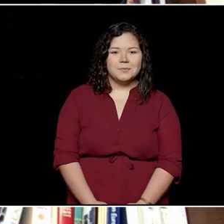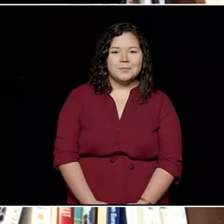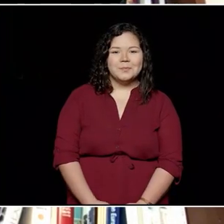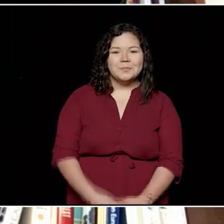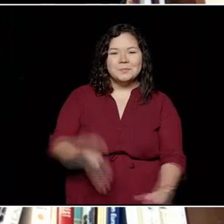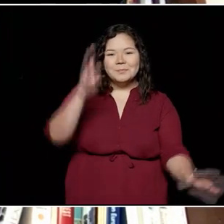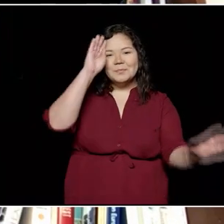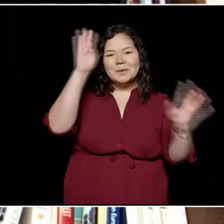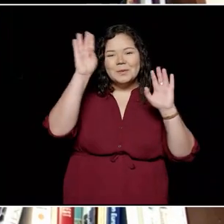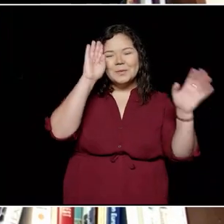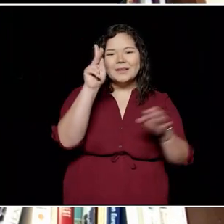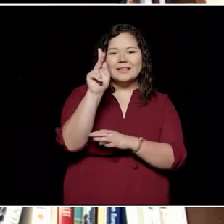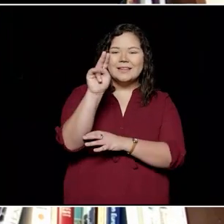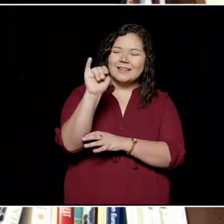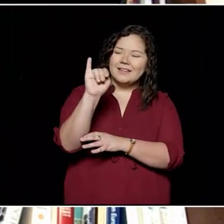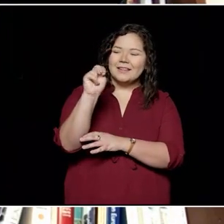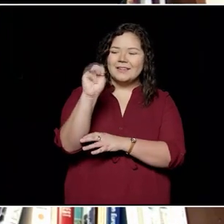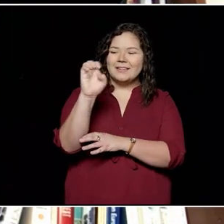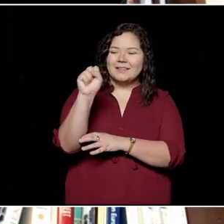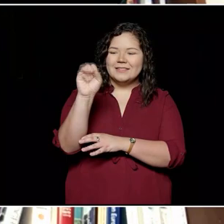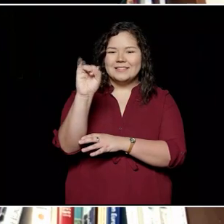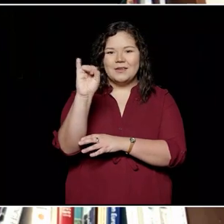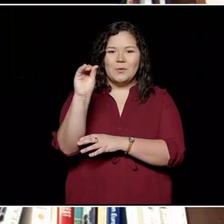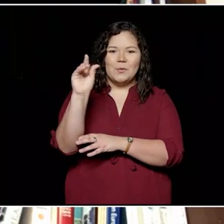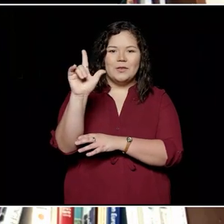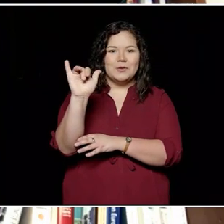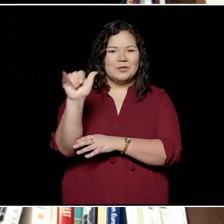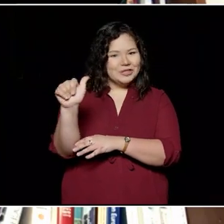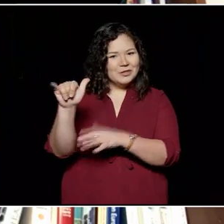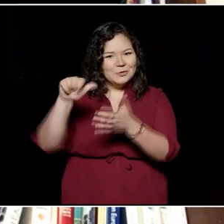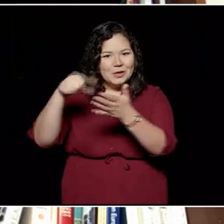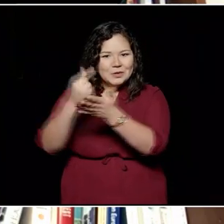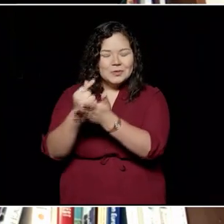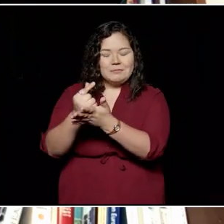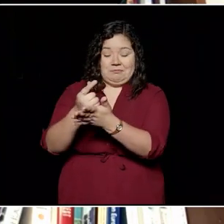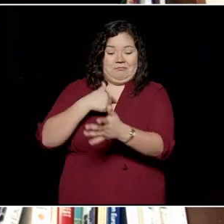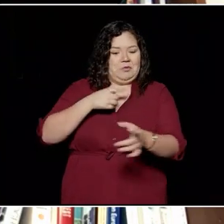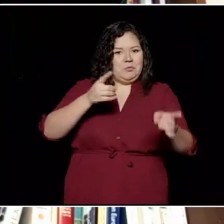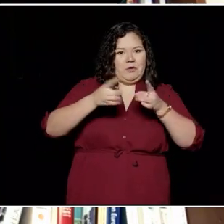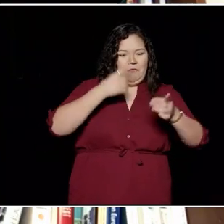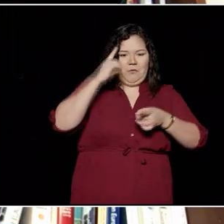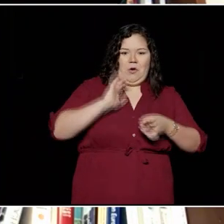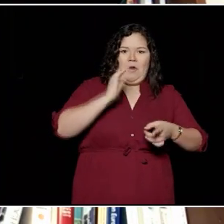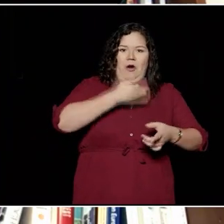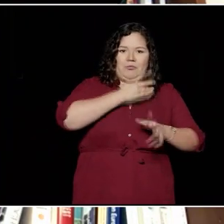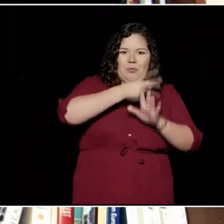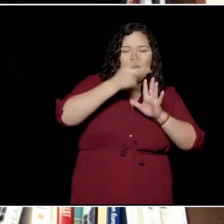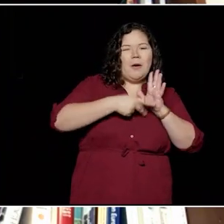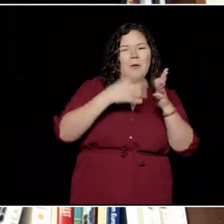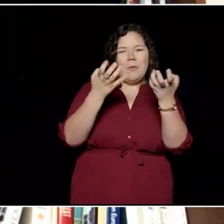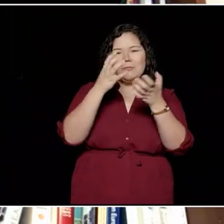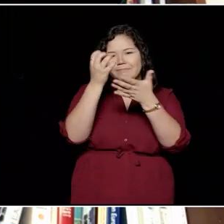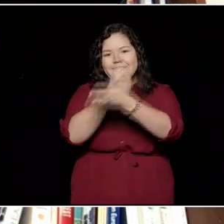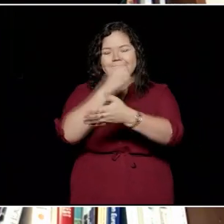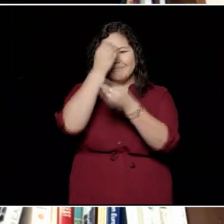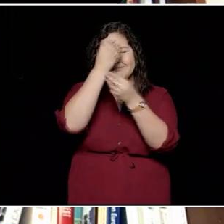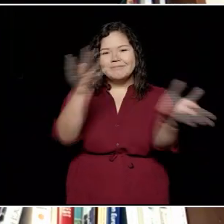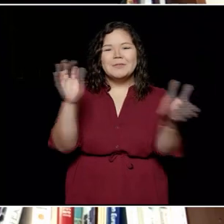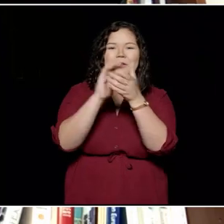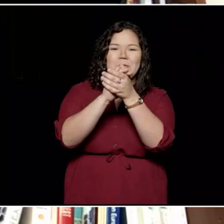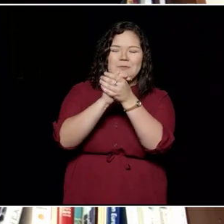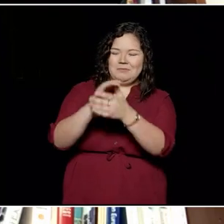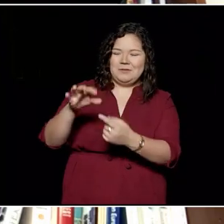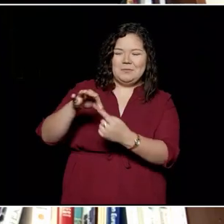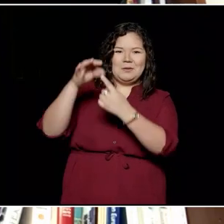Hello, kinesiology graduates. As director of the school, I want to say a big congratulations to all of you on this special convocation